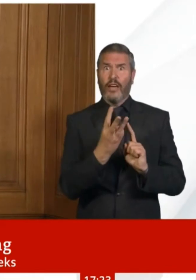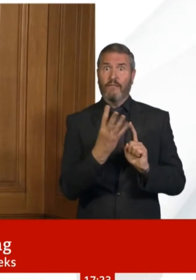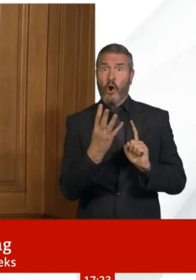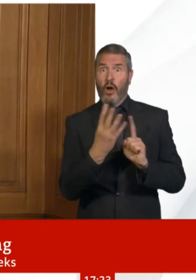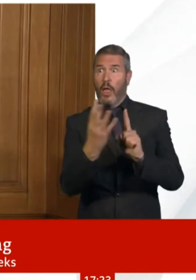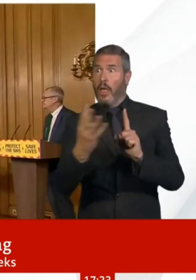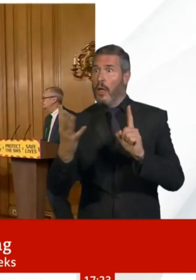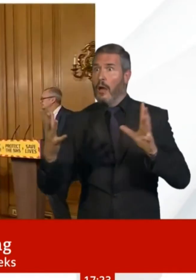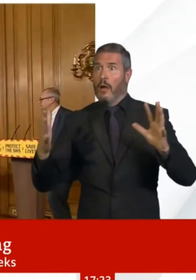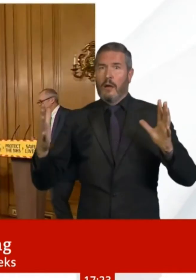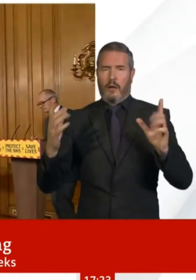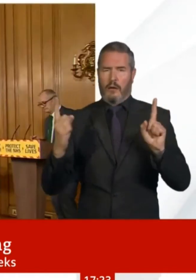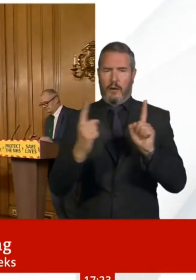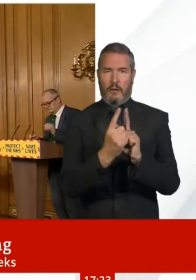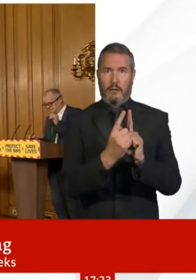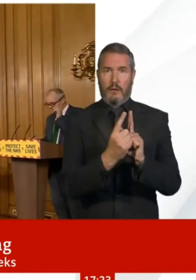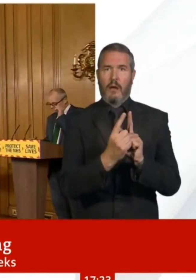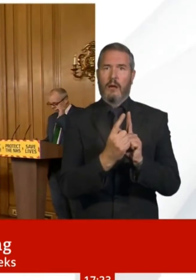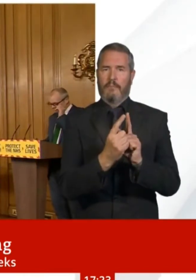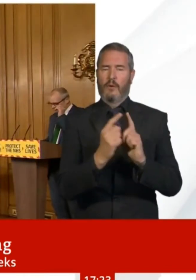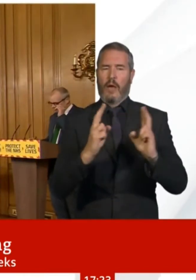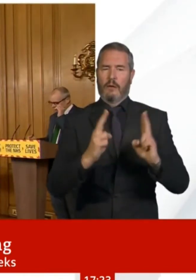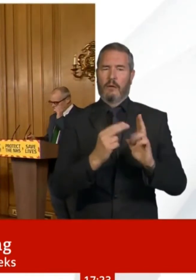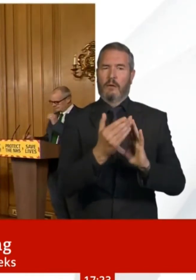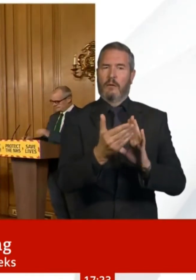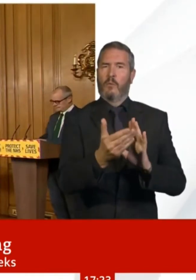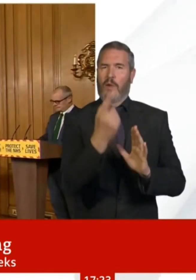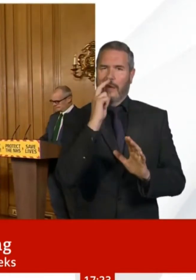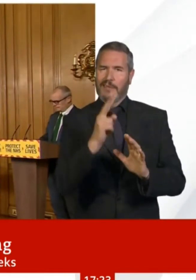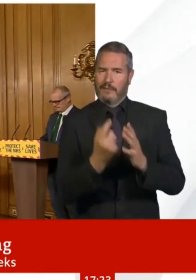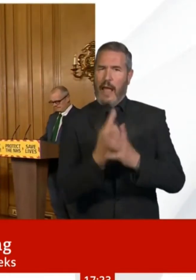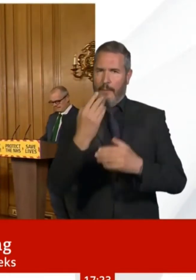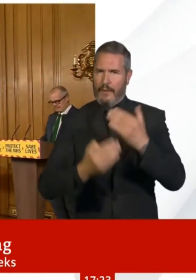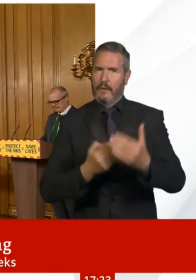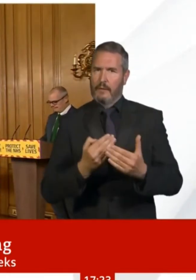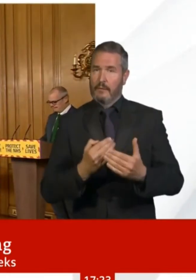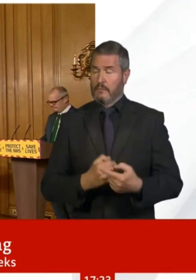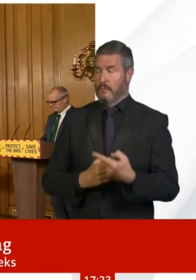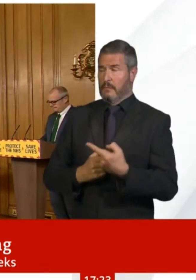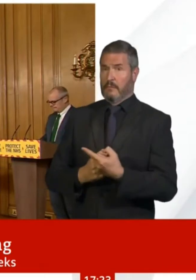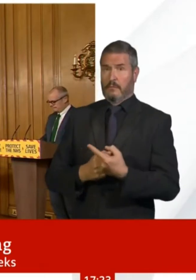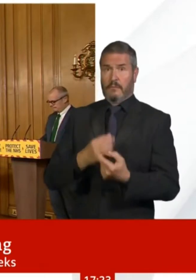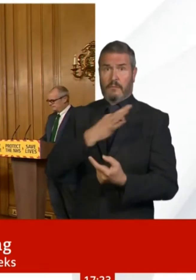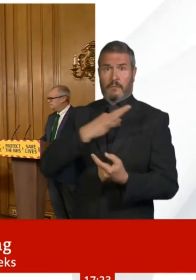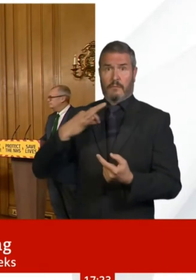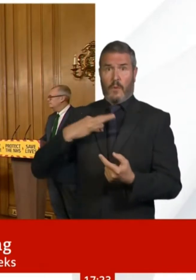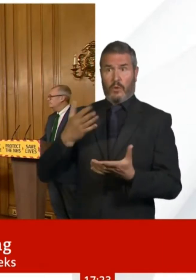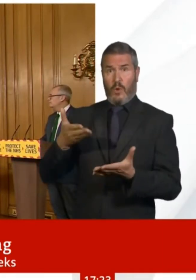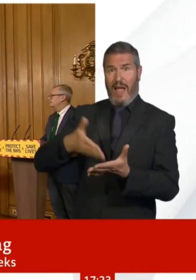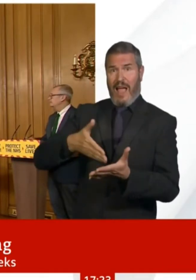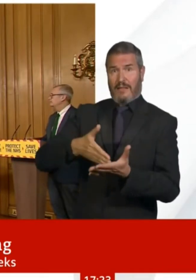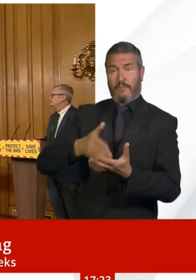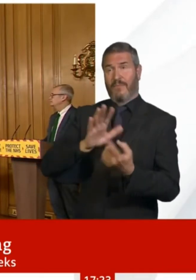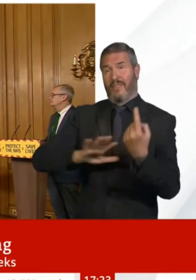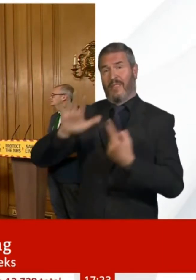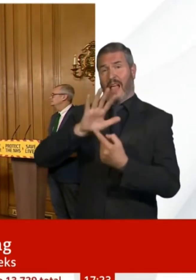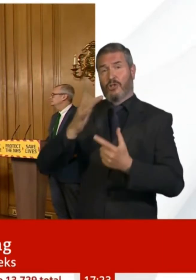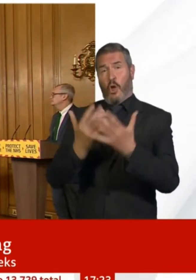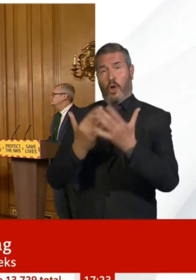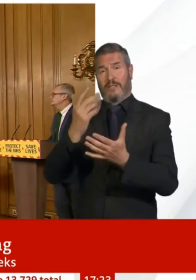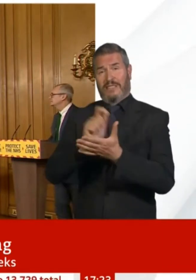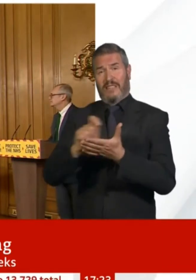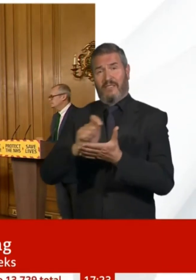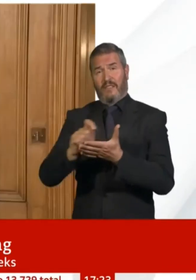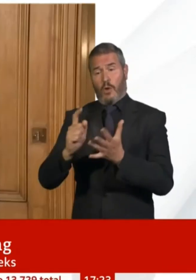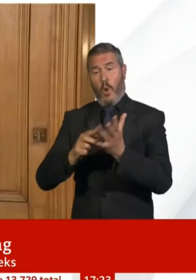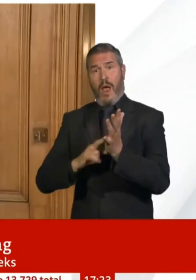epidemic. I think Chris wanted to just add something. Yeah, so just on top of what Sir Patrick said, the ONS data, of course, tells us not